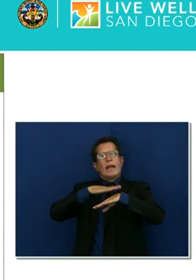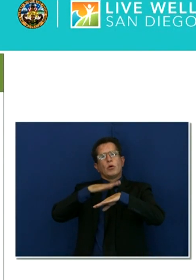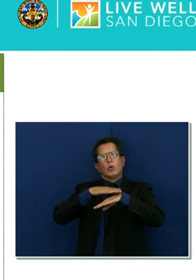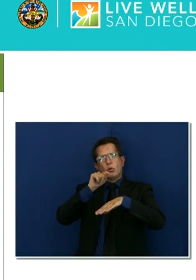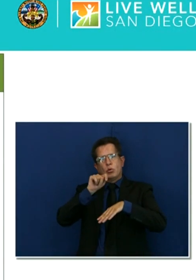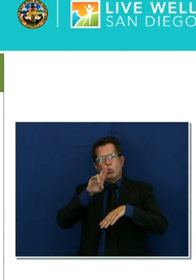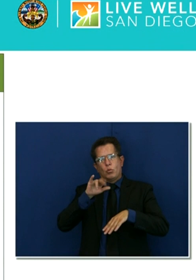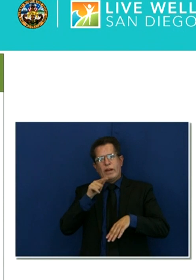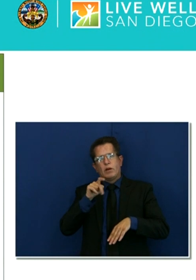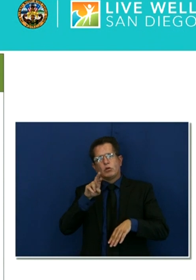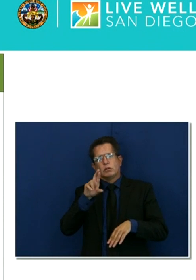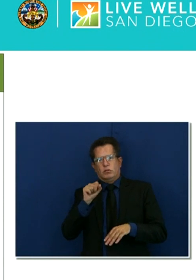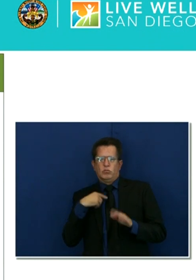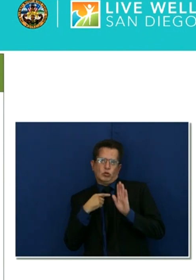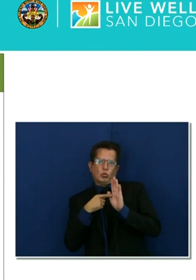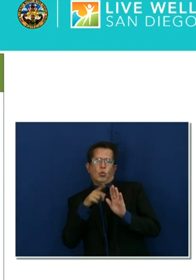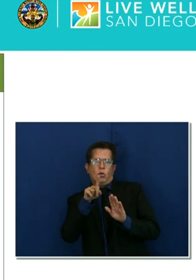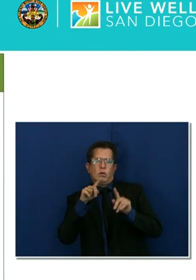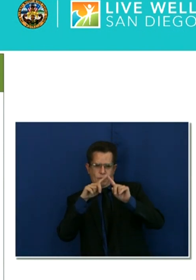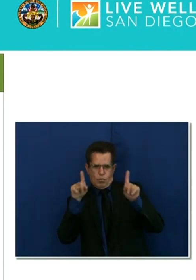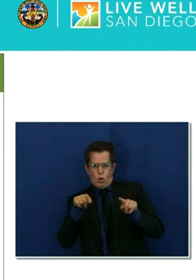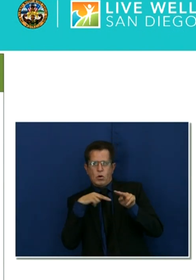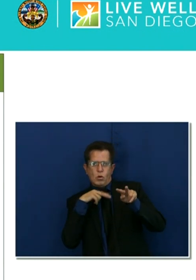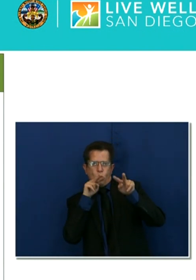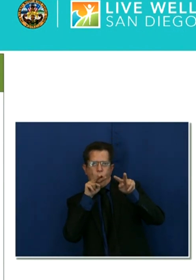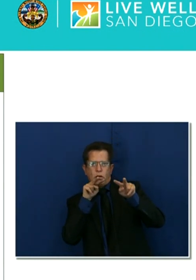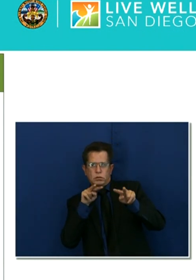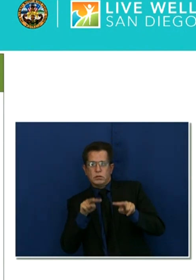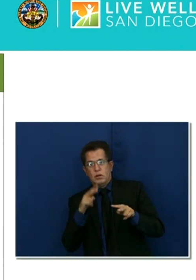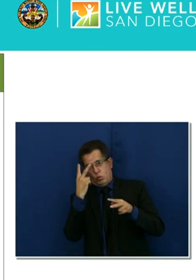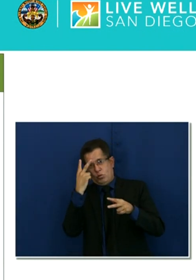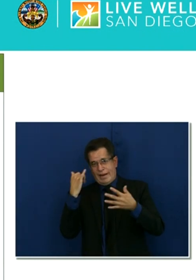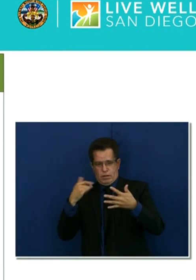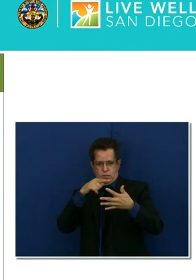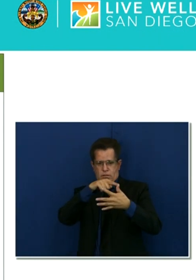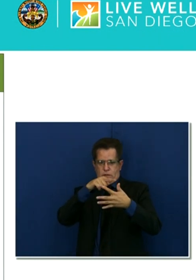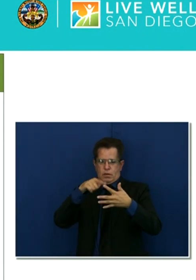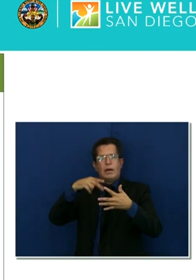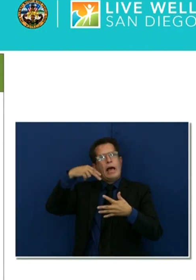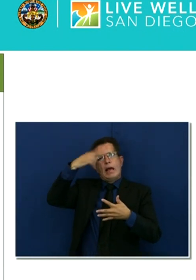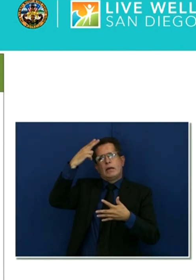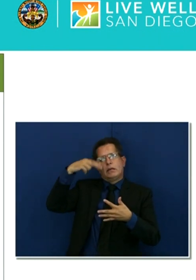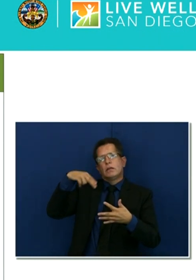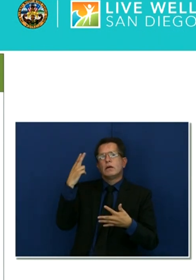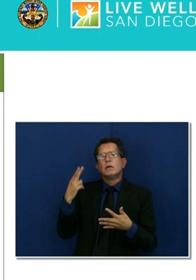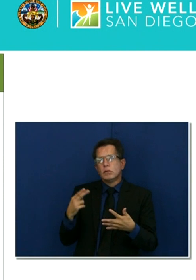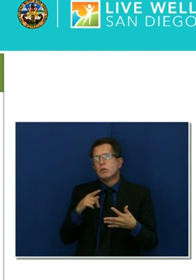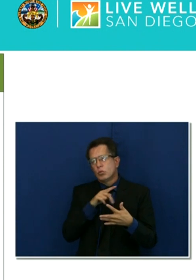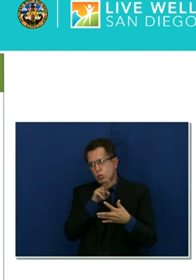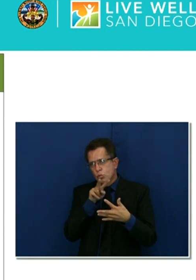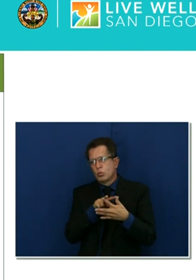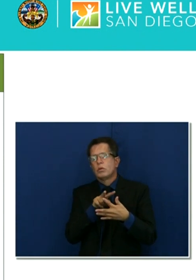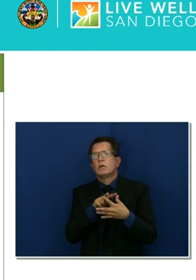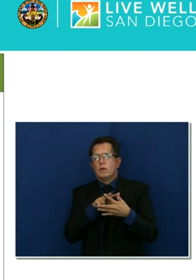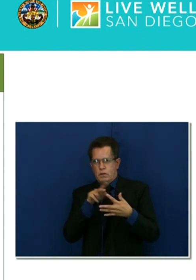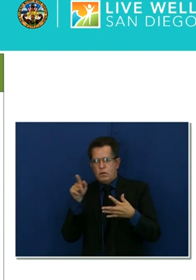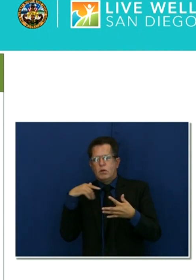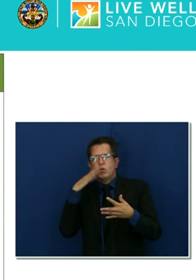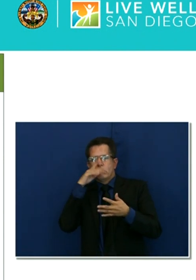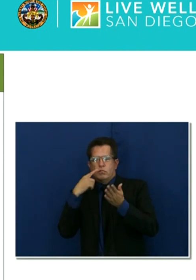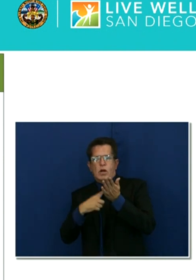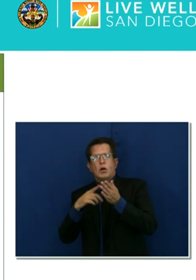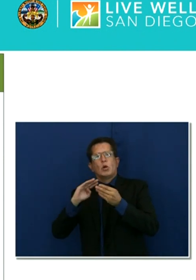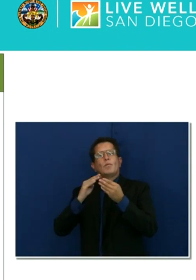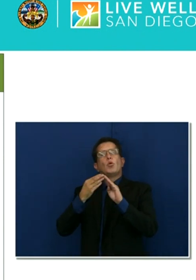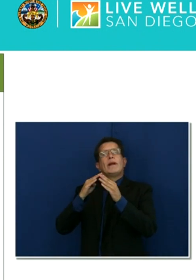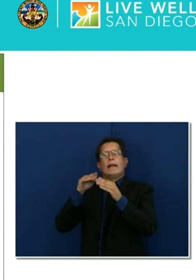dashboard, and there are 2 metrics that are abnormal. I will first talk about community outbreaks, and then we'll talk about